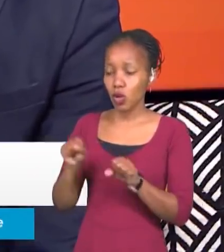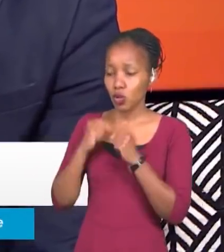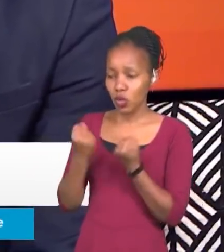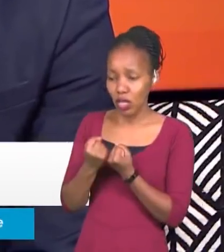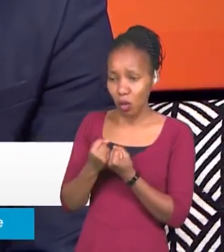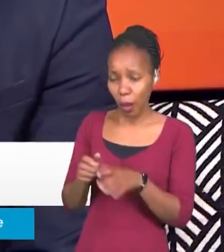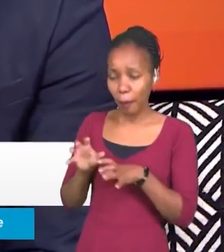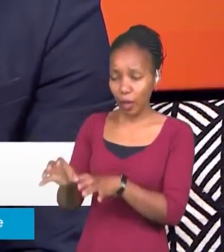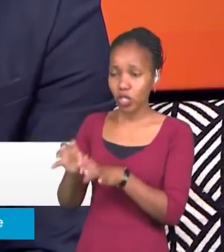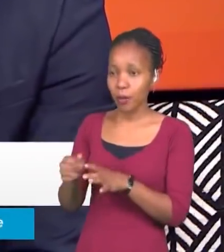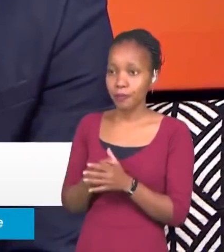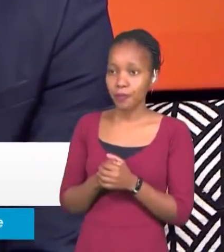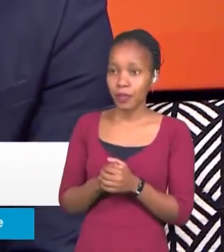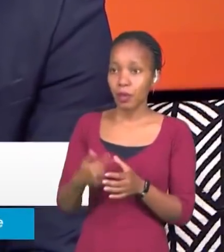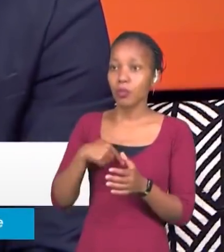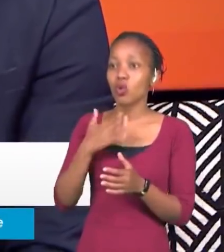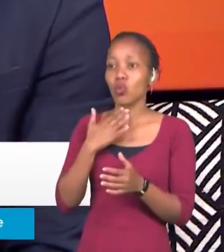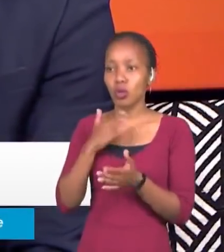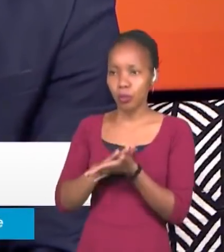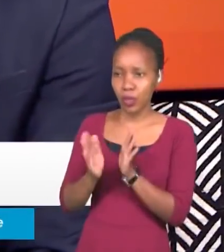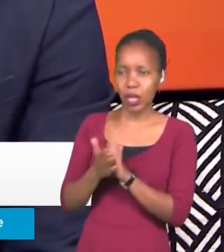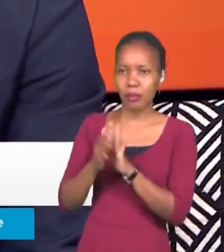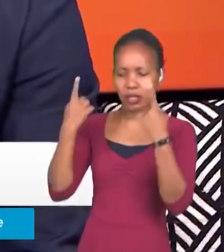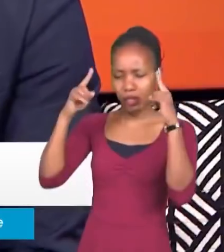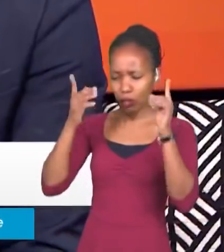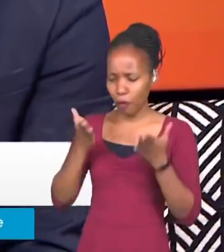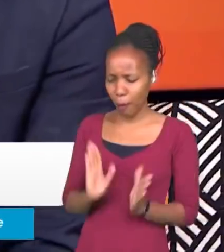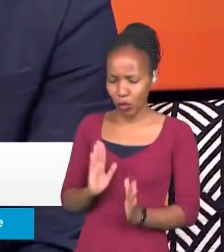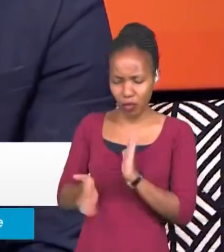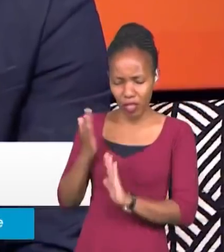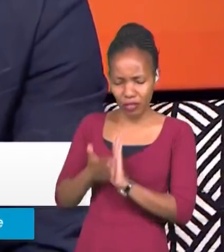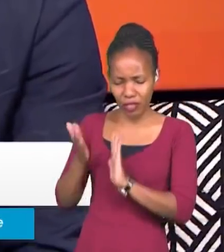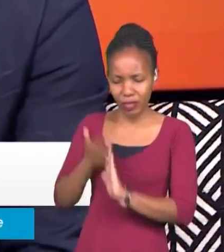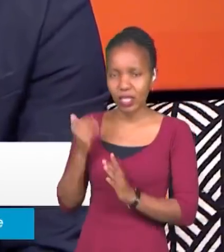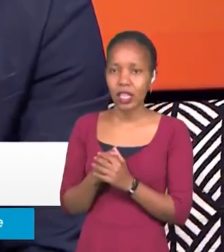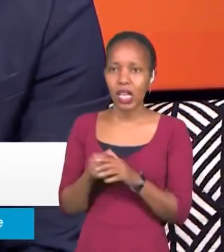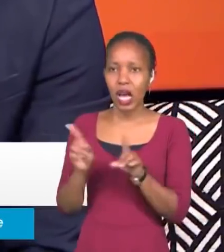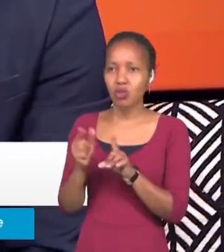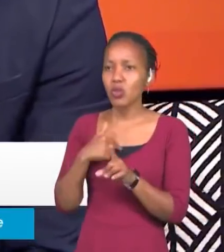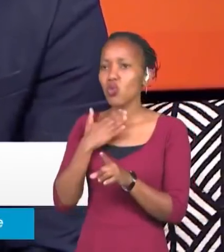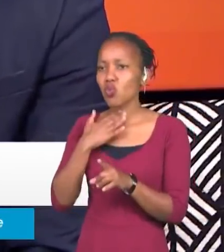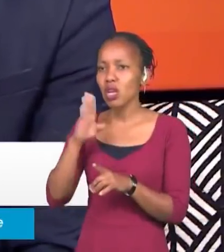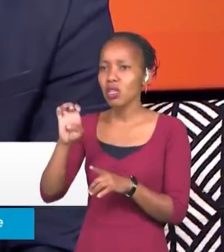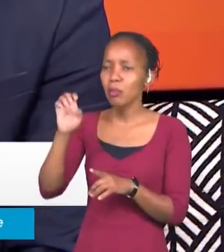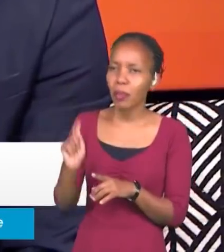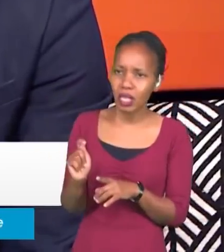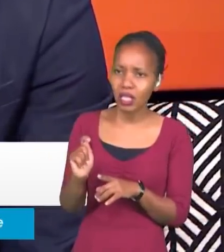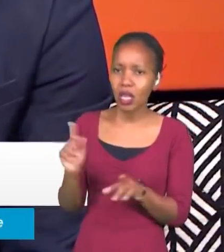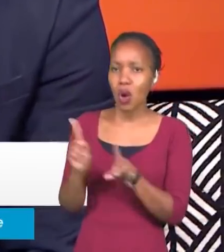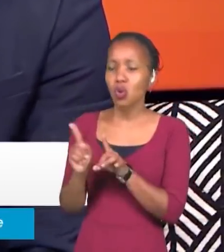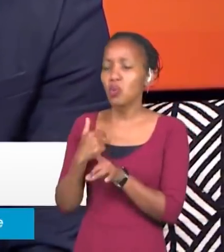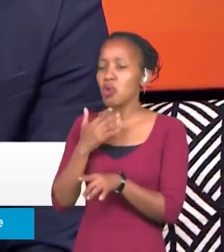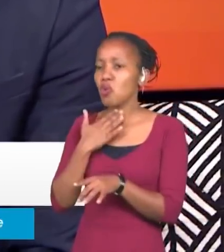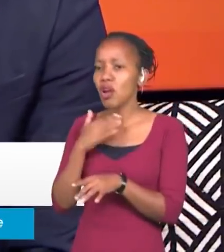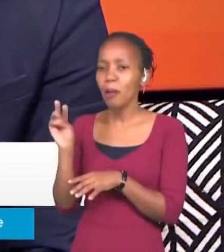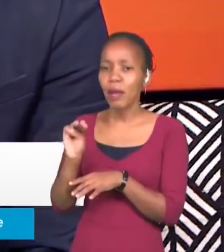yes, now I want to kind of just be this successful person quickly as, yes, as possible. Mm-hmm. I want to gamble, mm-hmm, I want to bet, mm-hmm, I want the millions, mm-hmm, the